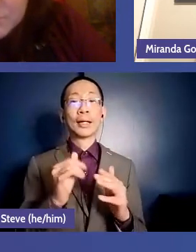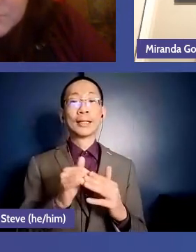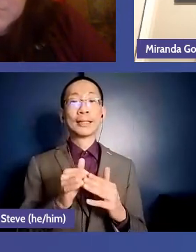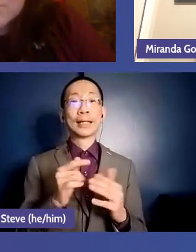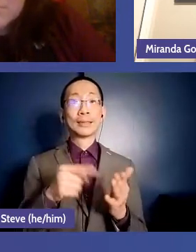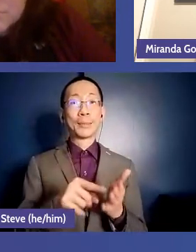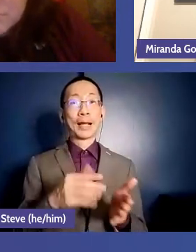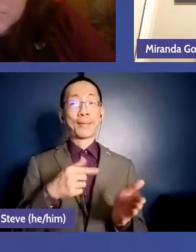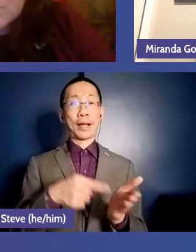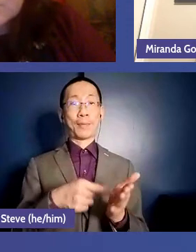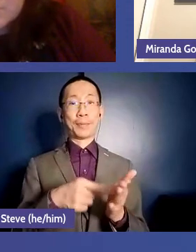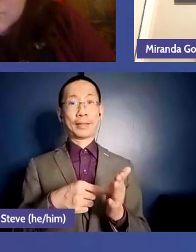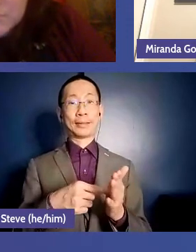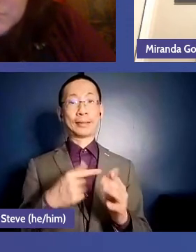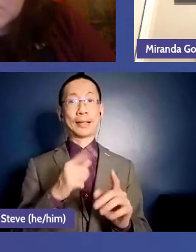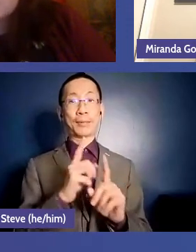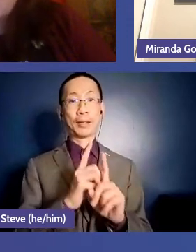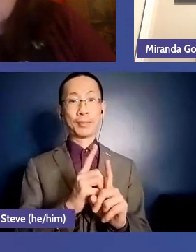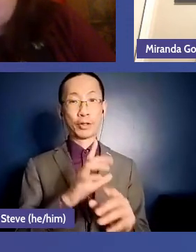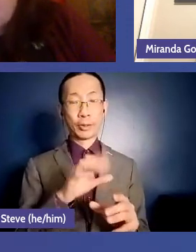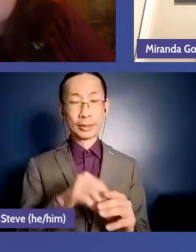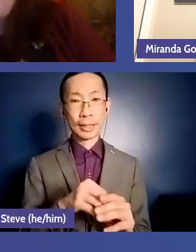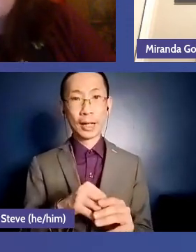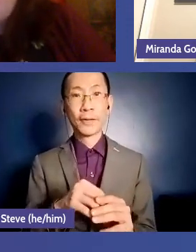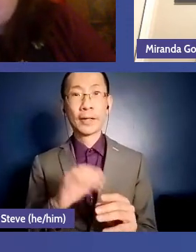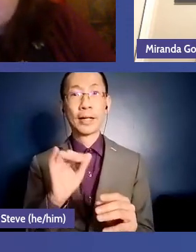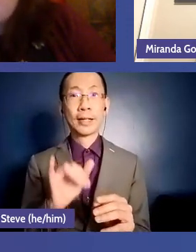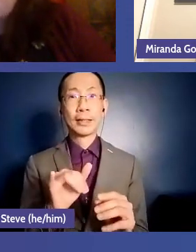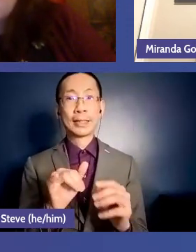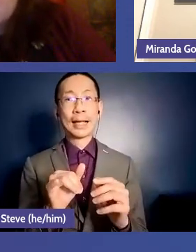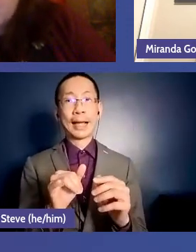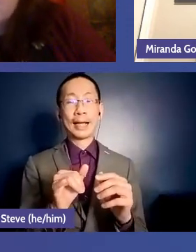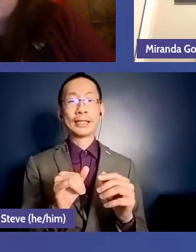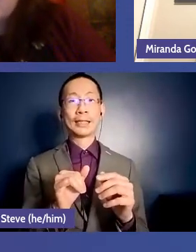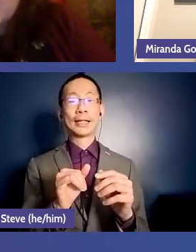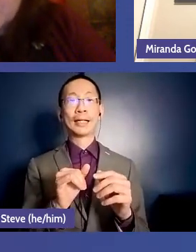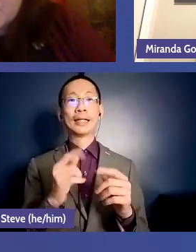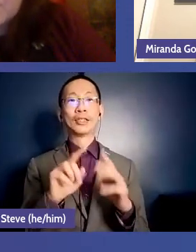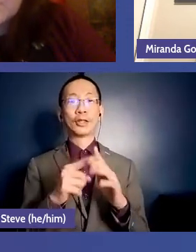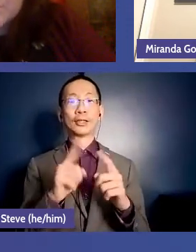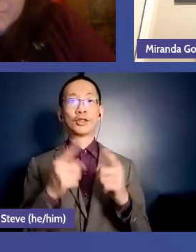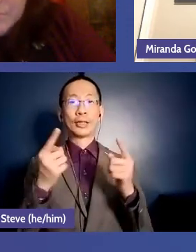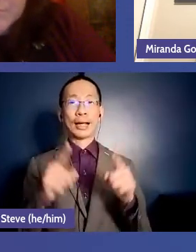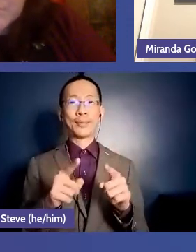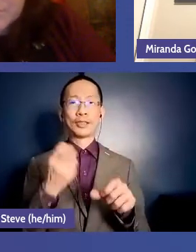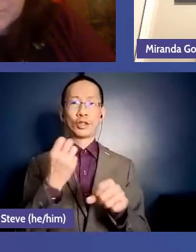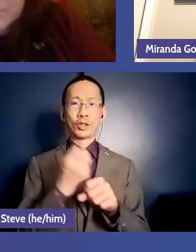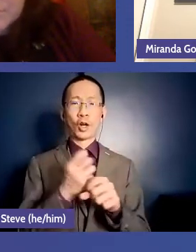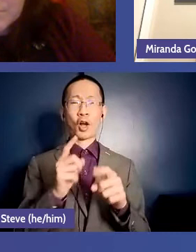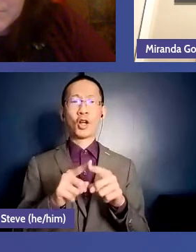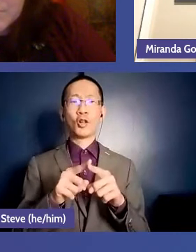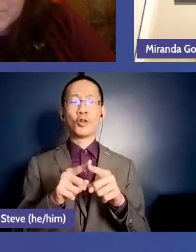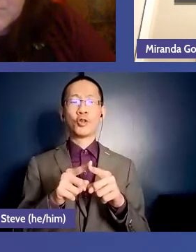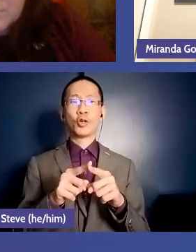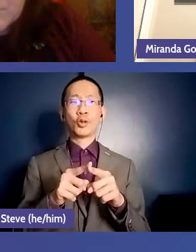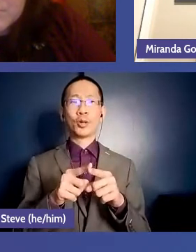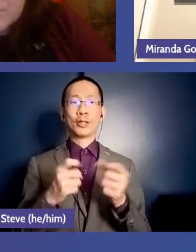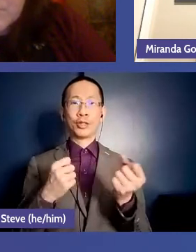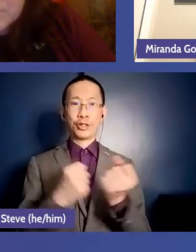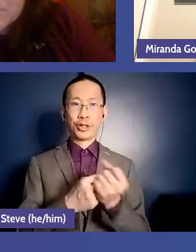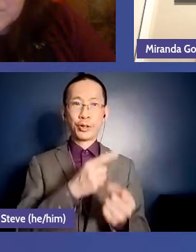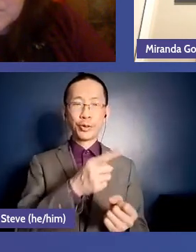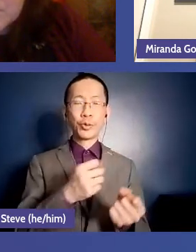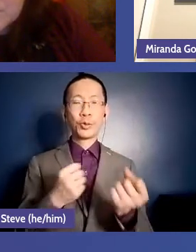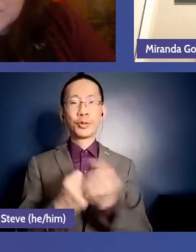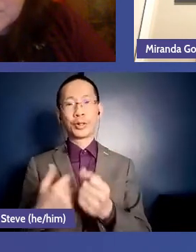bills or I'm being mentored inside of, like that rub starts to happen. It is hard to cheer me on.